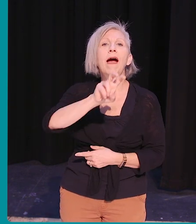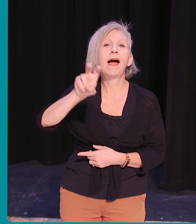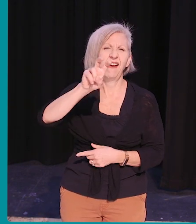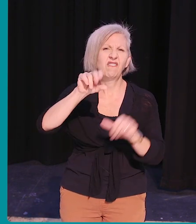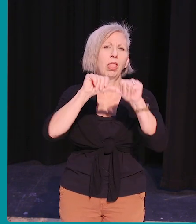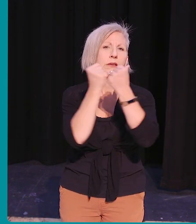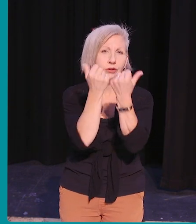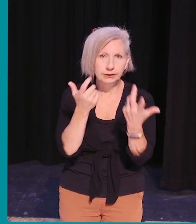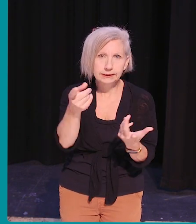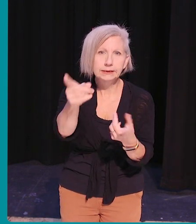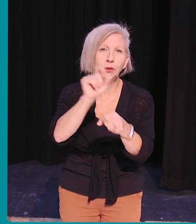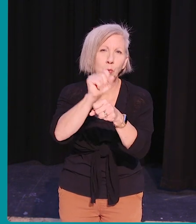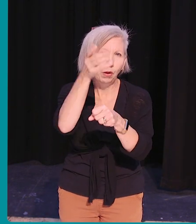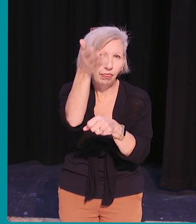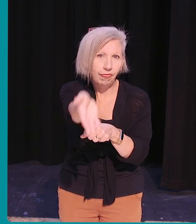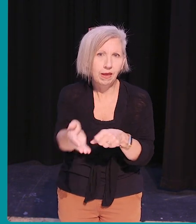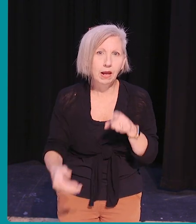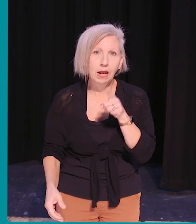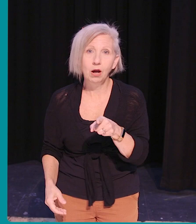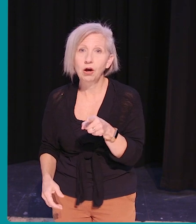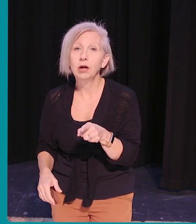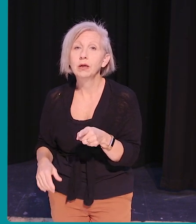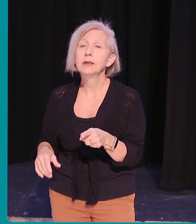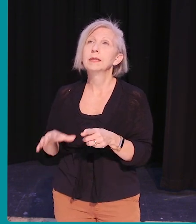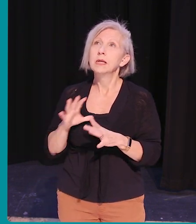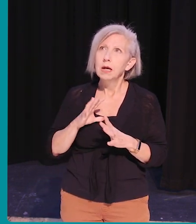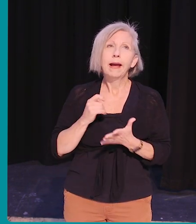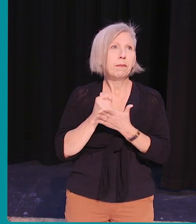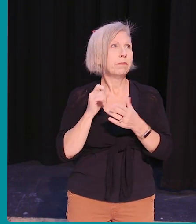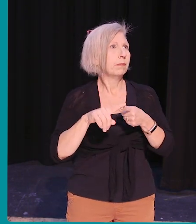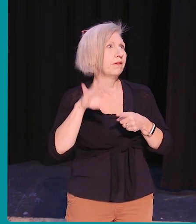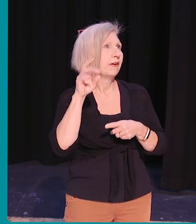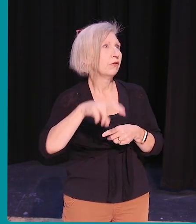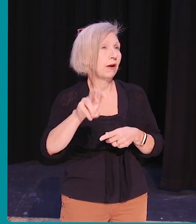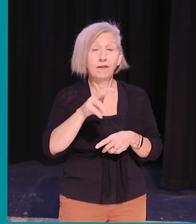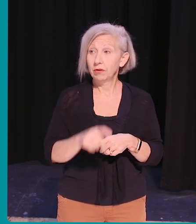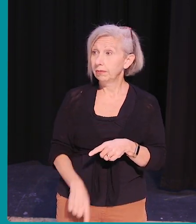right? And again, she doesn't have a job because of you. And, right?